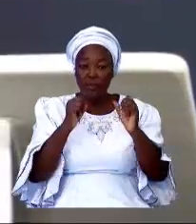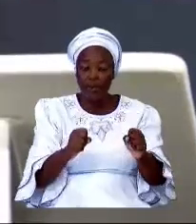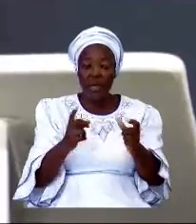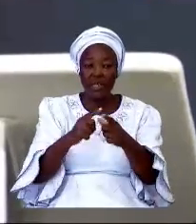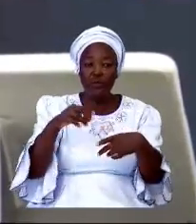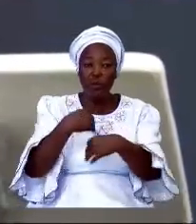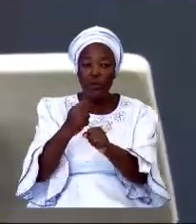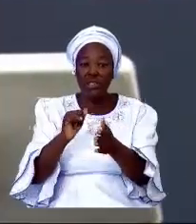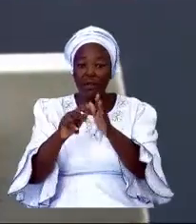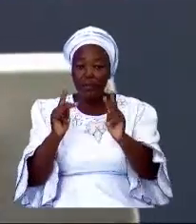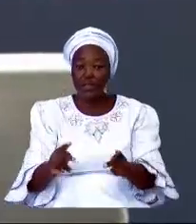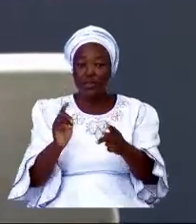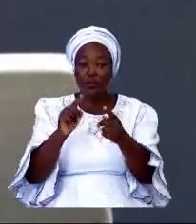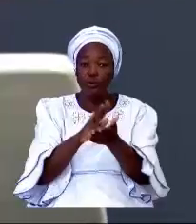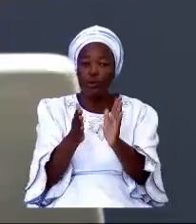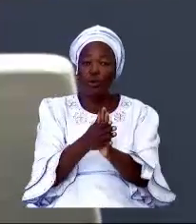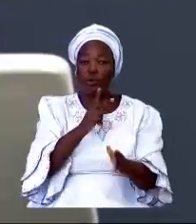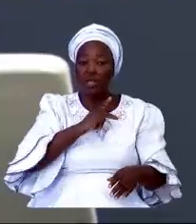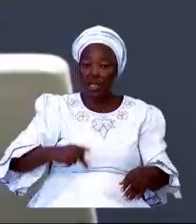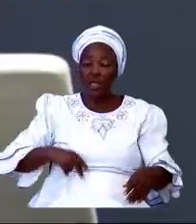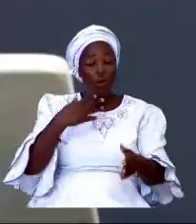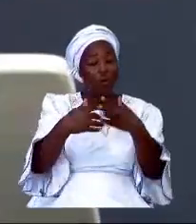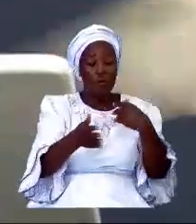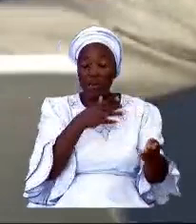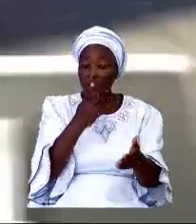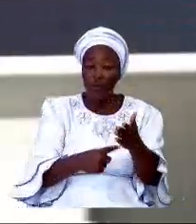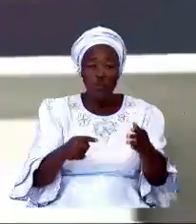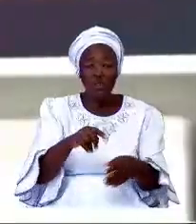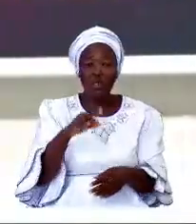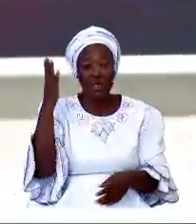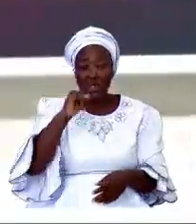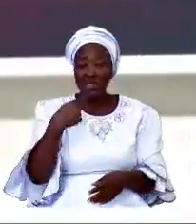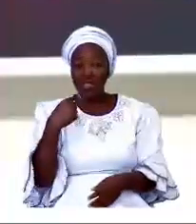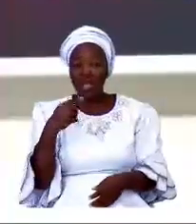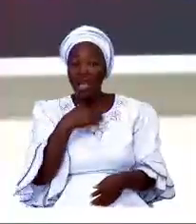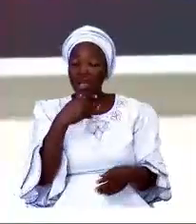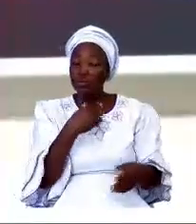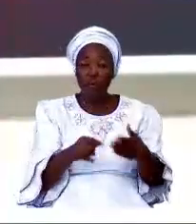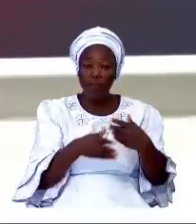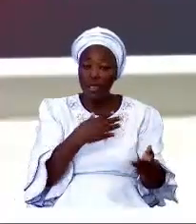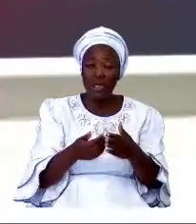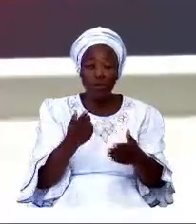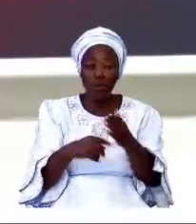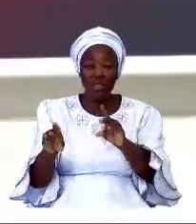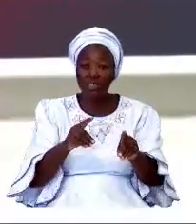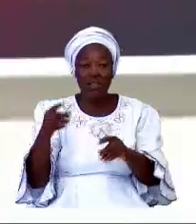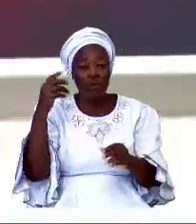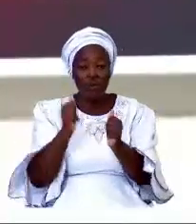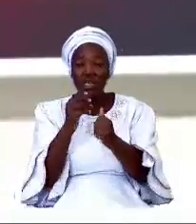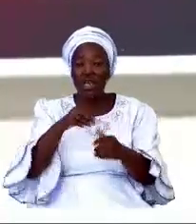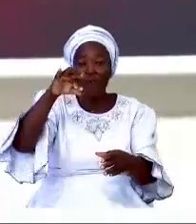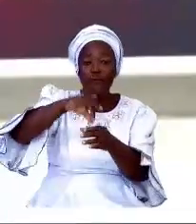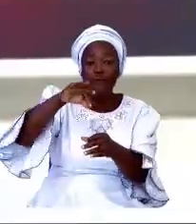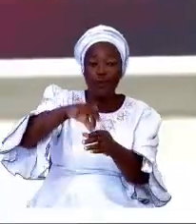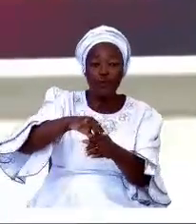make Azael to become king. Whatever others say and whatever they do with